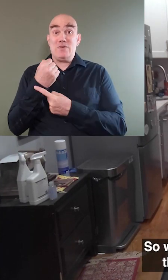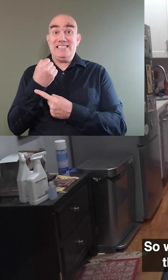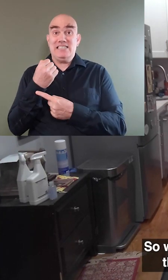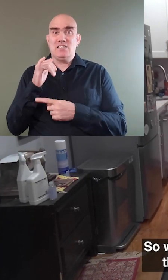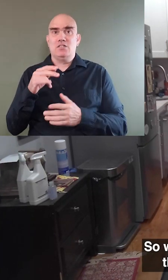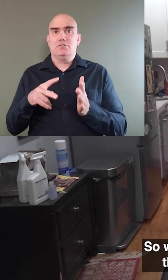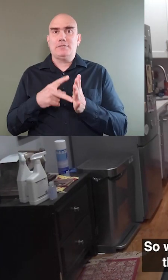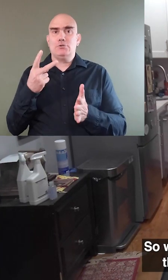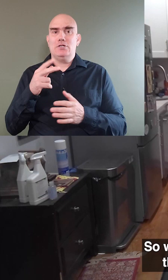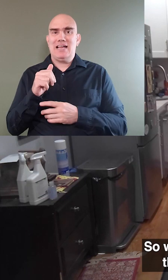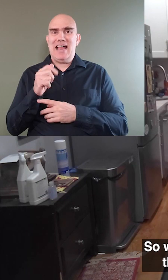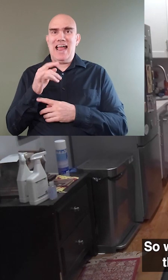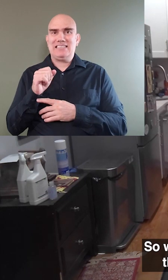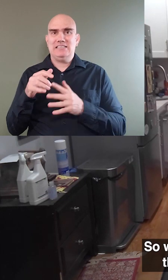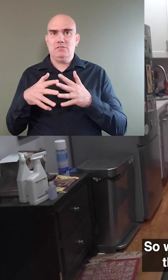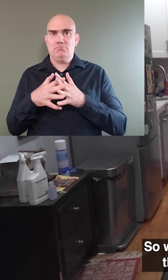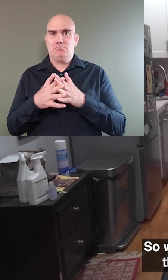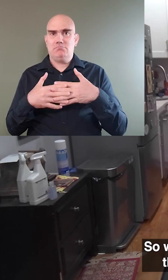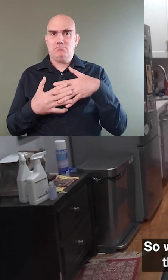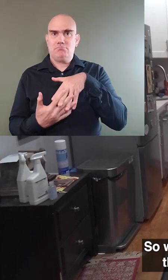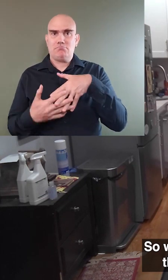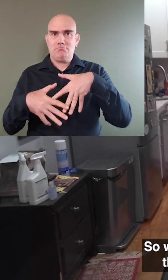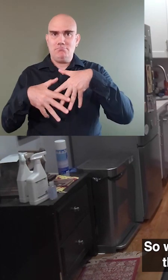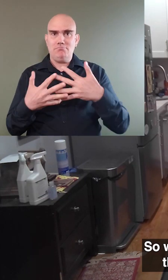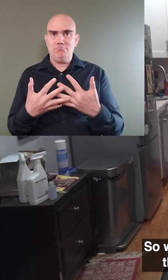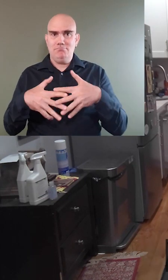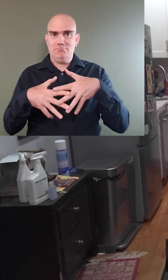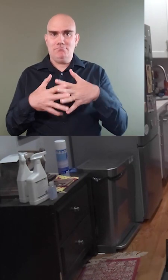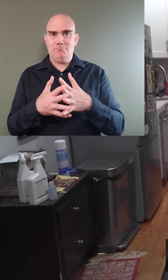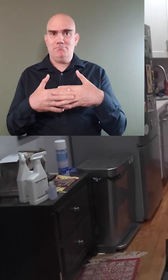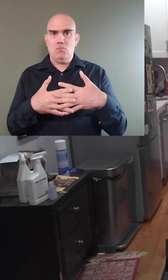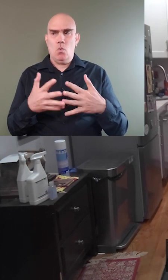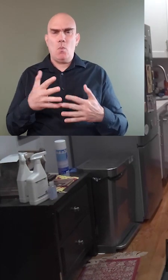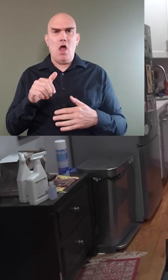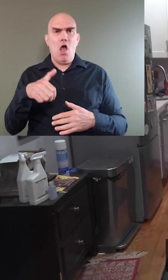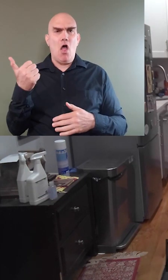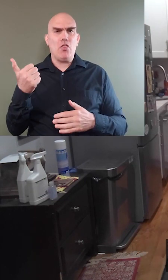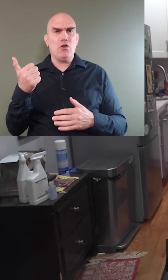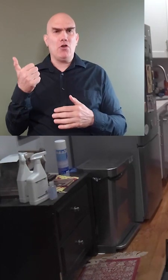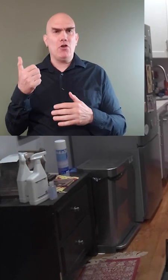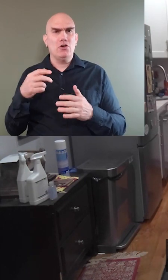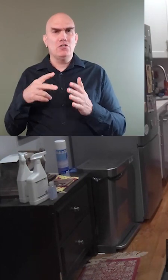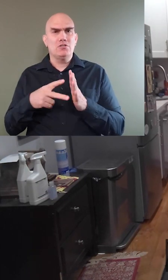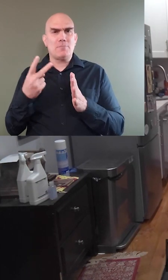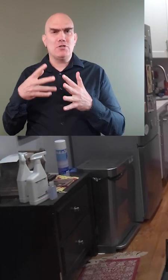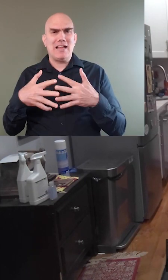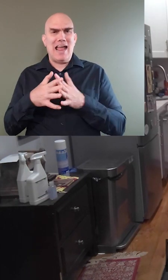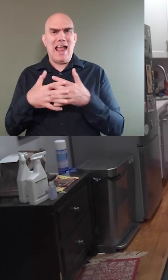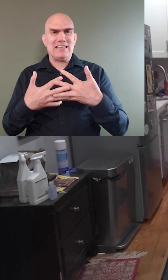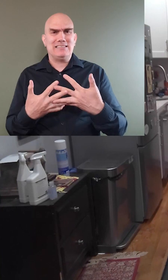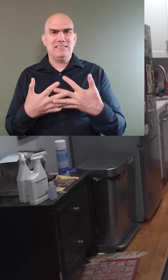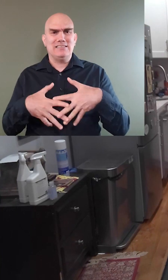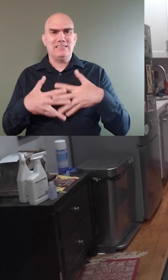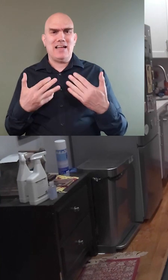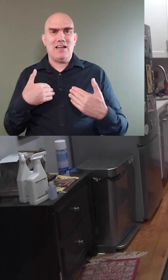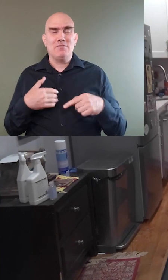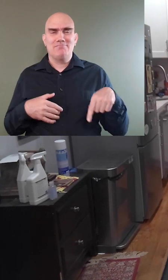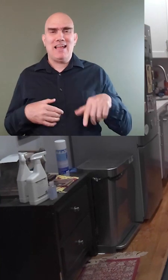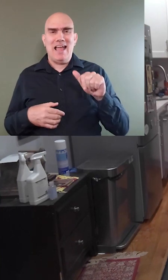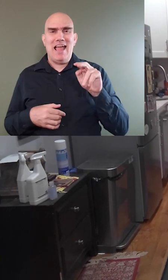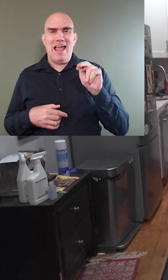wrist. That is a double axis joint. What's the other double axis joint we've got? We've got